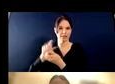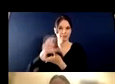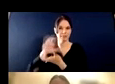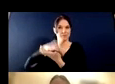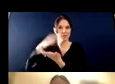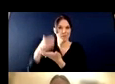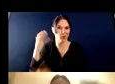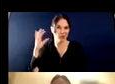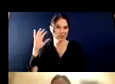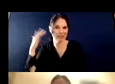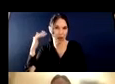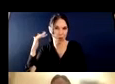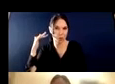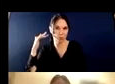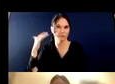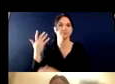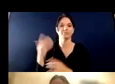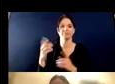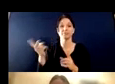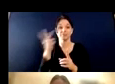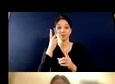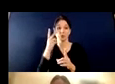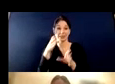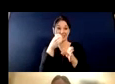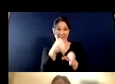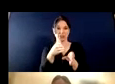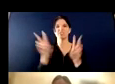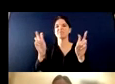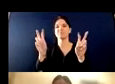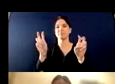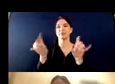to be typical hearing.